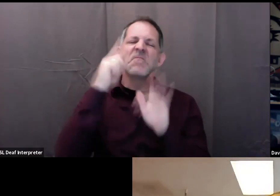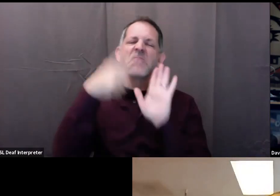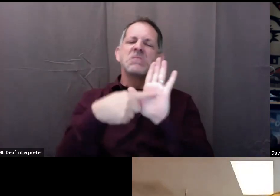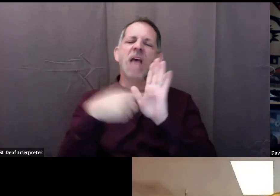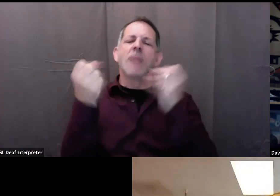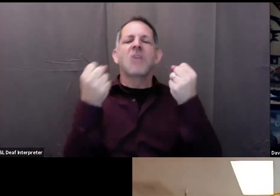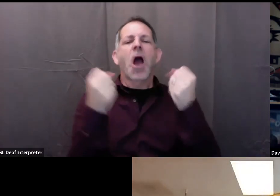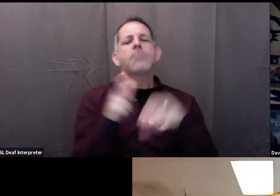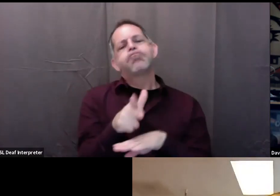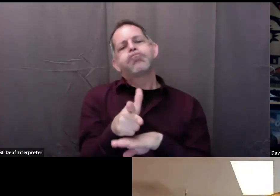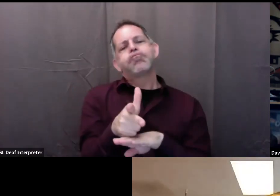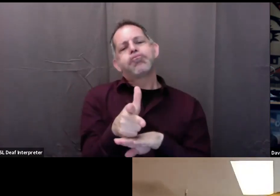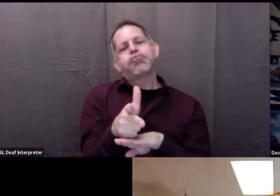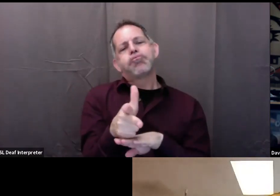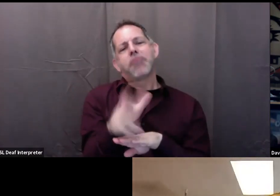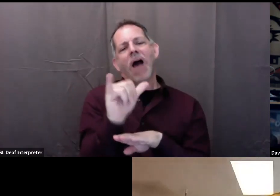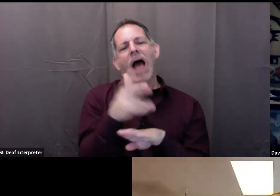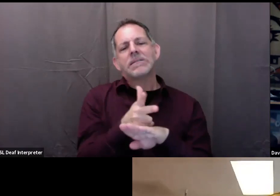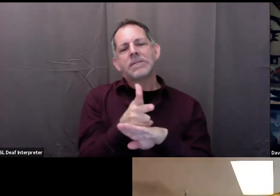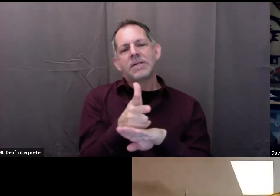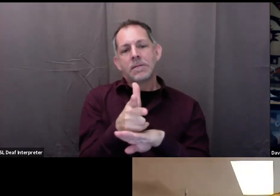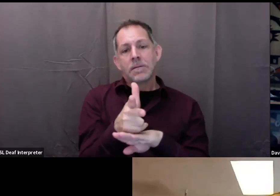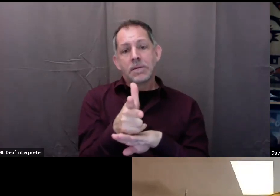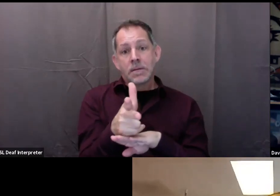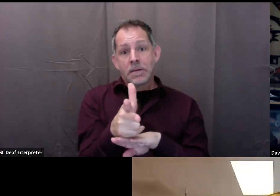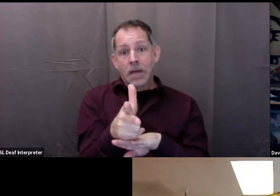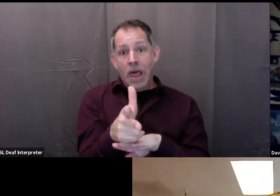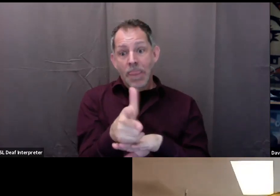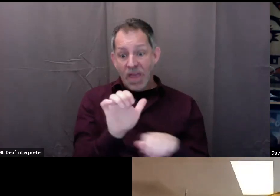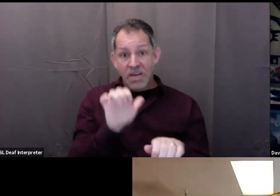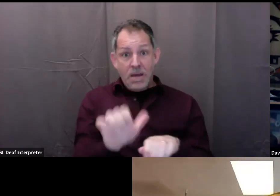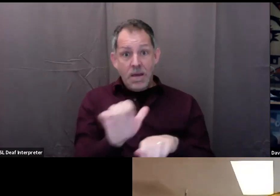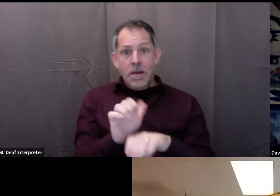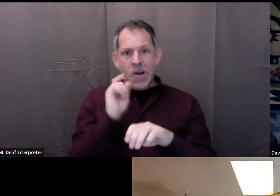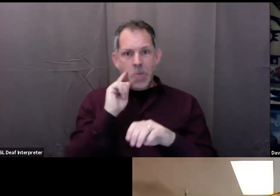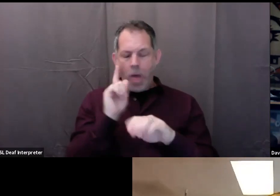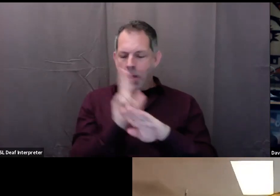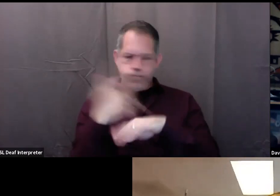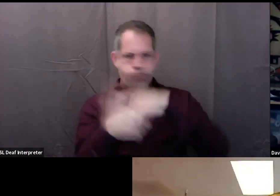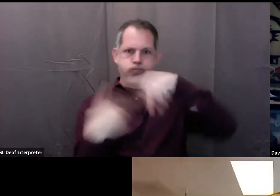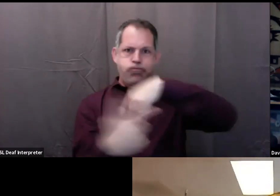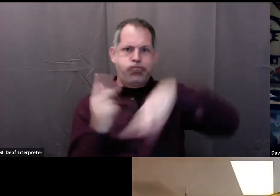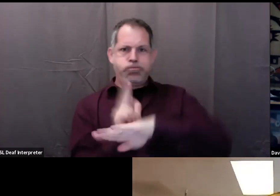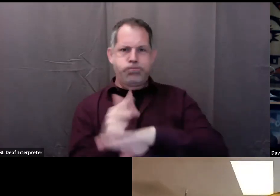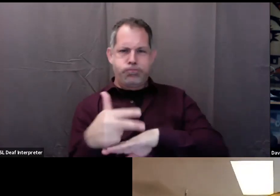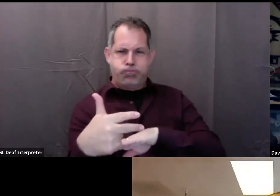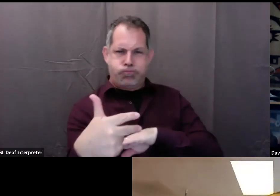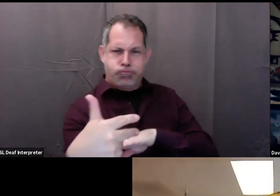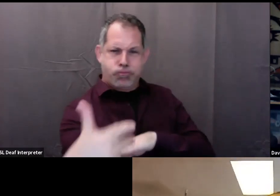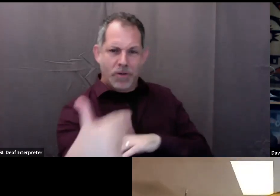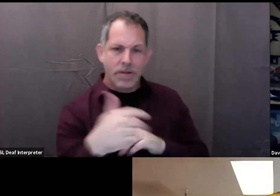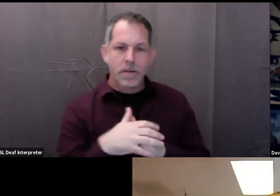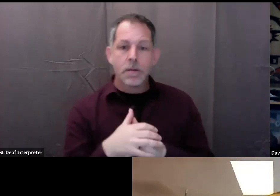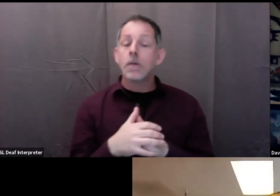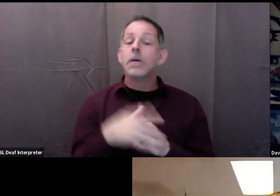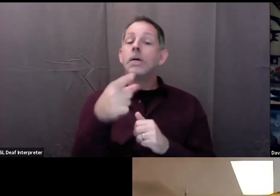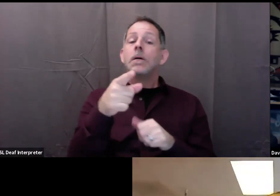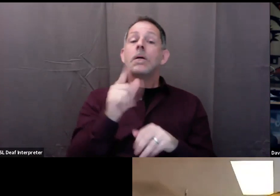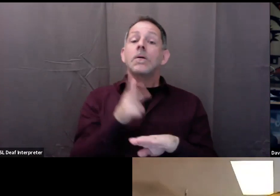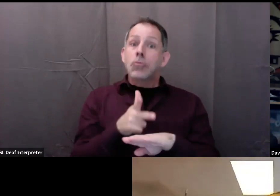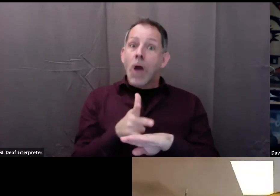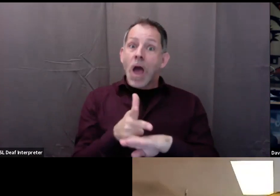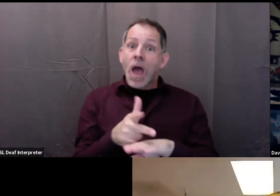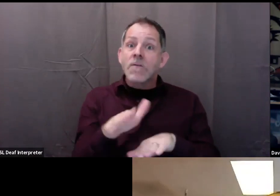it's going to be a while before you really slow down. I just had, part of our concern is that when we moved